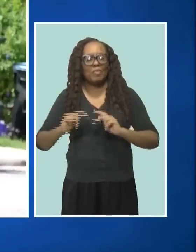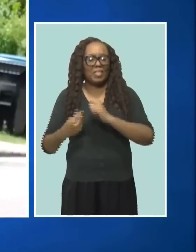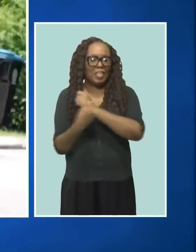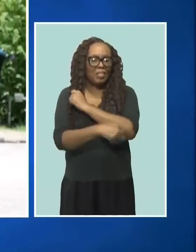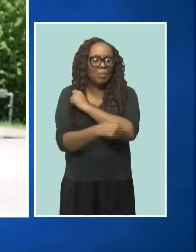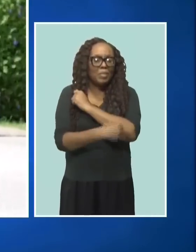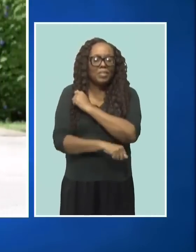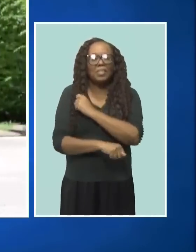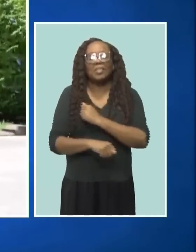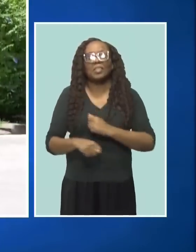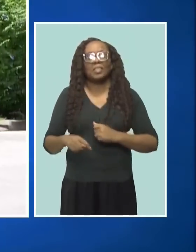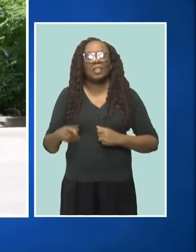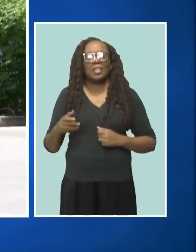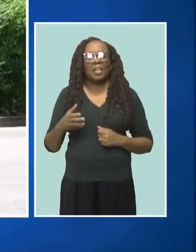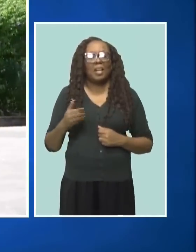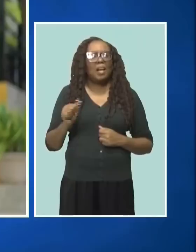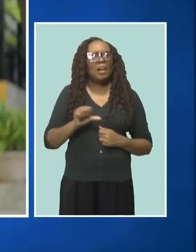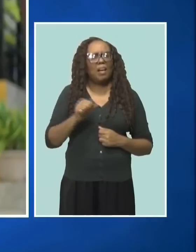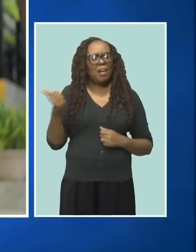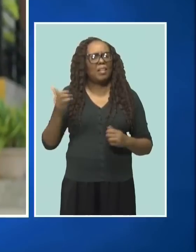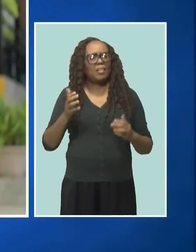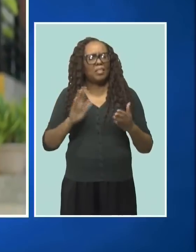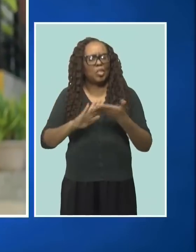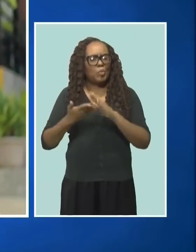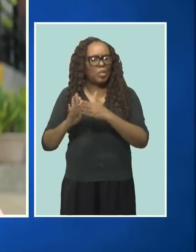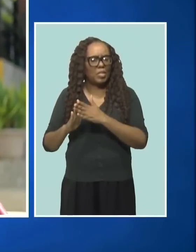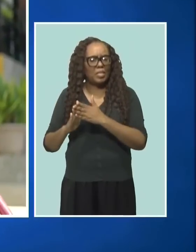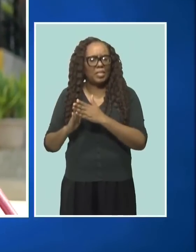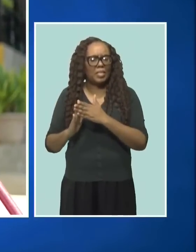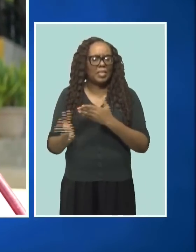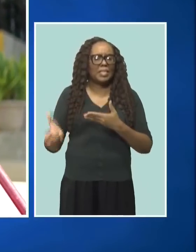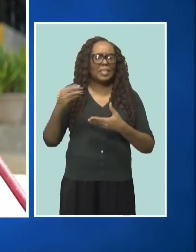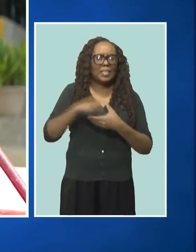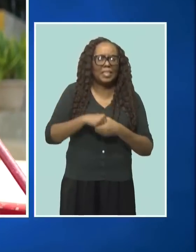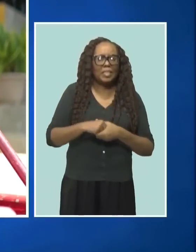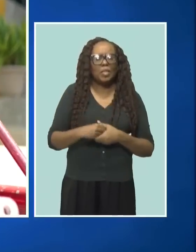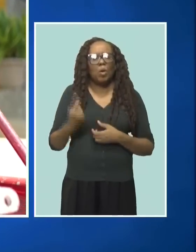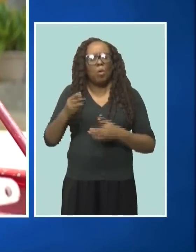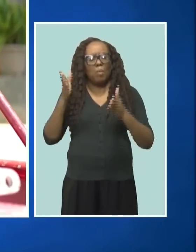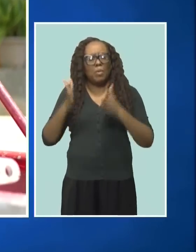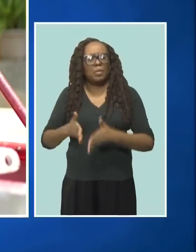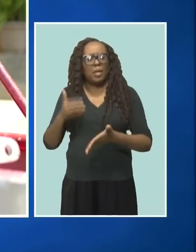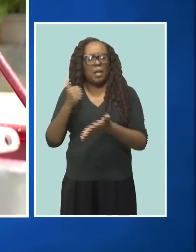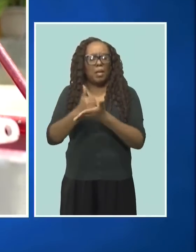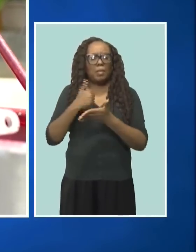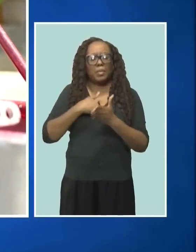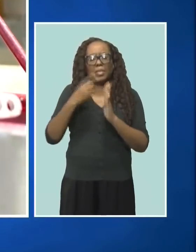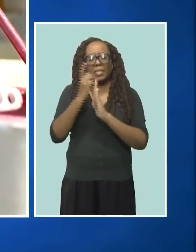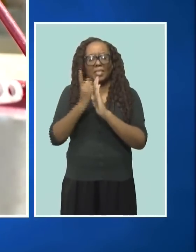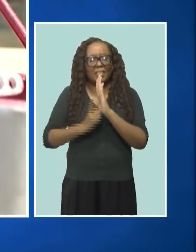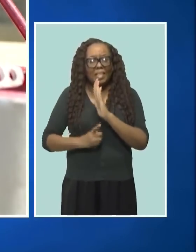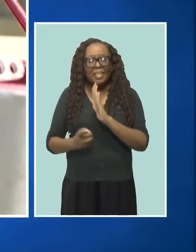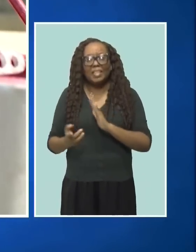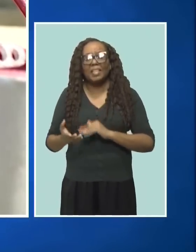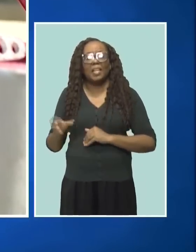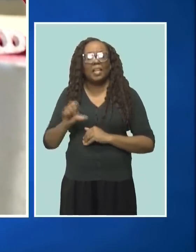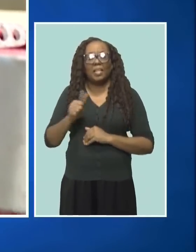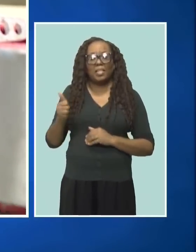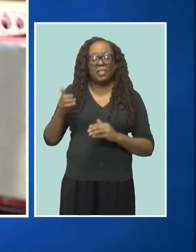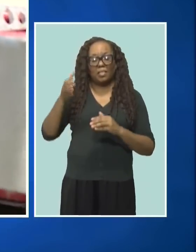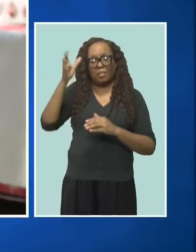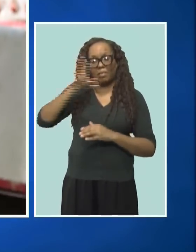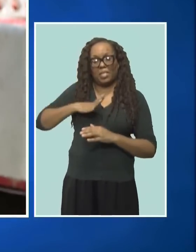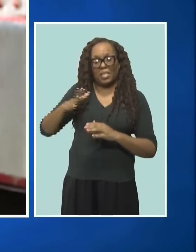other communities, such as Jeffrey Elliott, who would have helped us with the design of the kart, and Mr. Robinson from Archall, who would have taught us